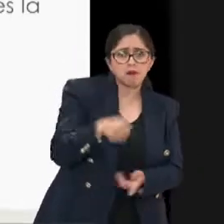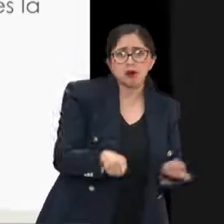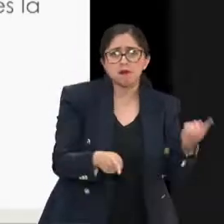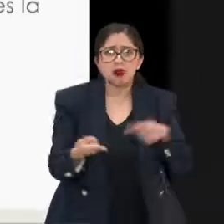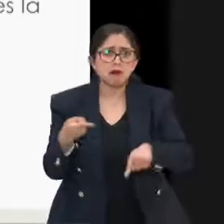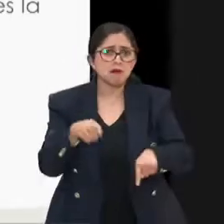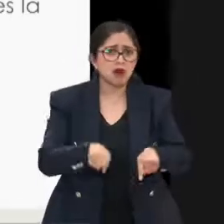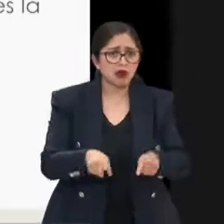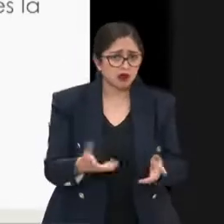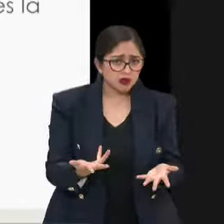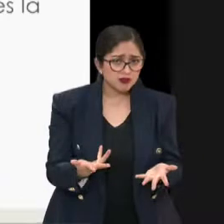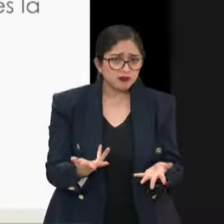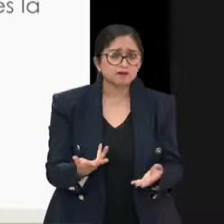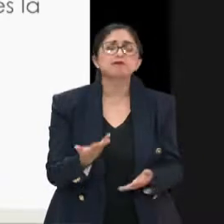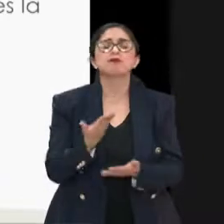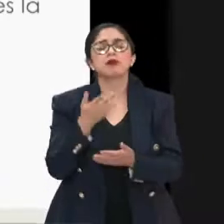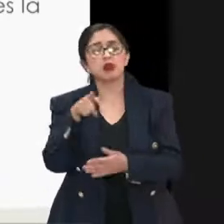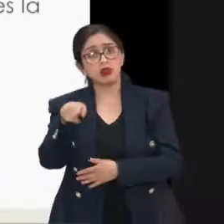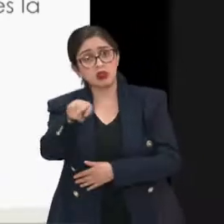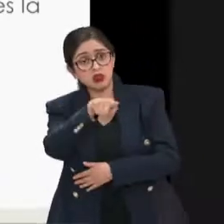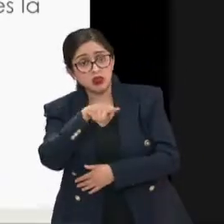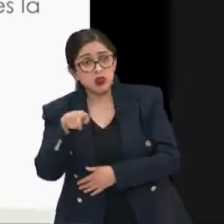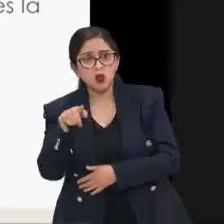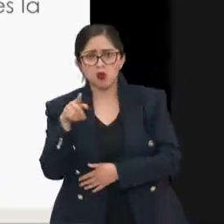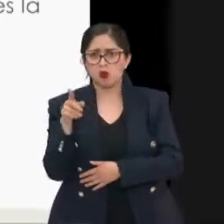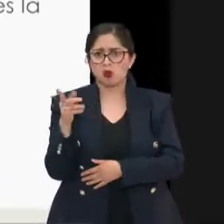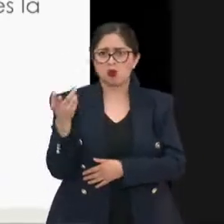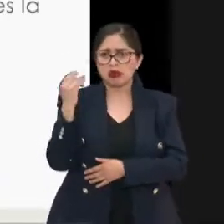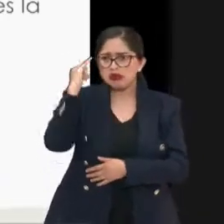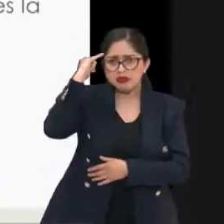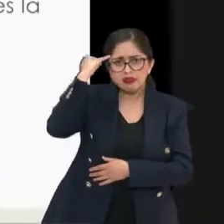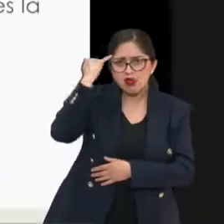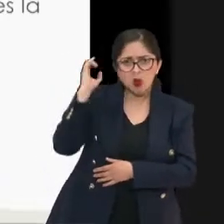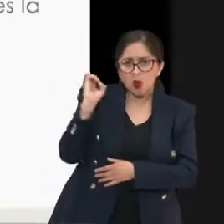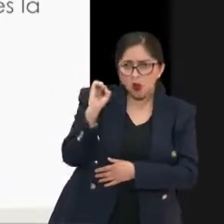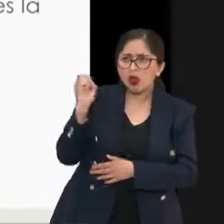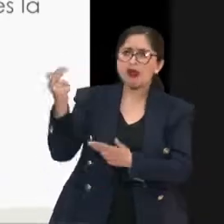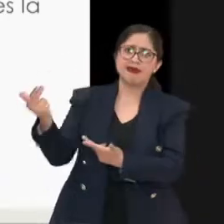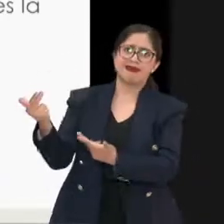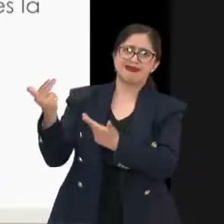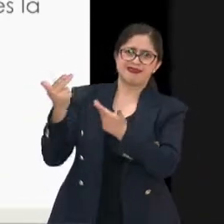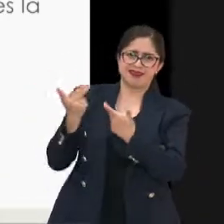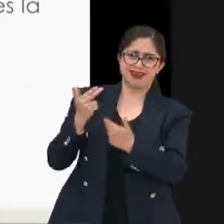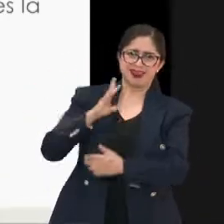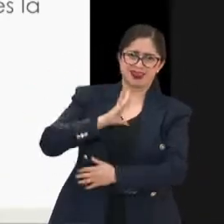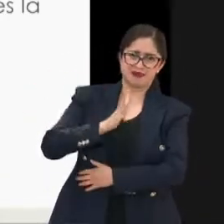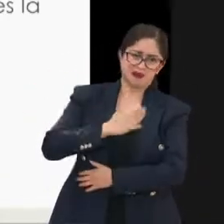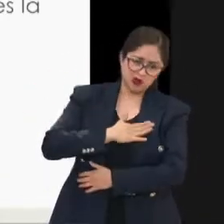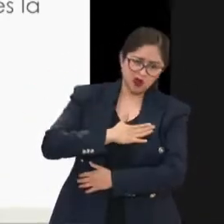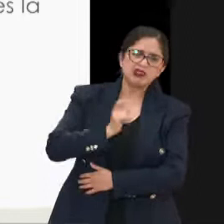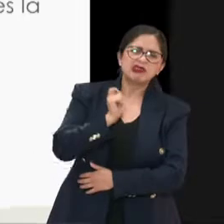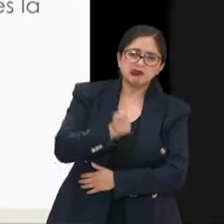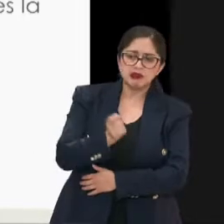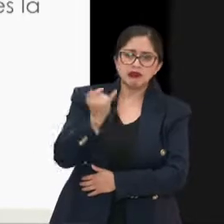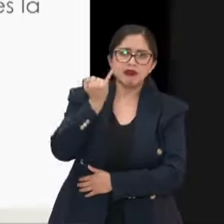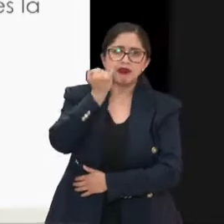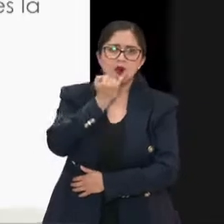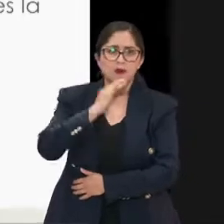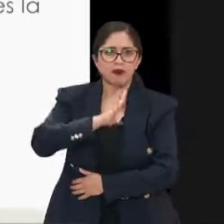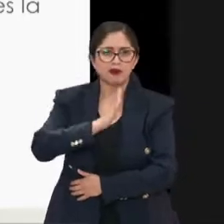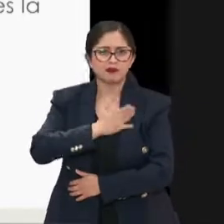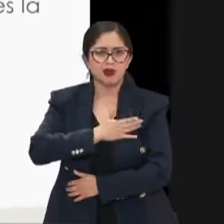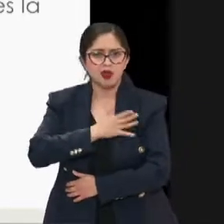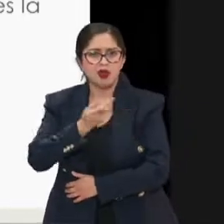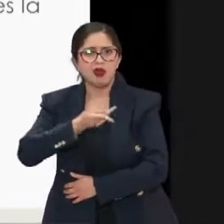been imposing many things by the government because of the ethnicity. But the